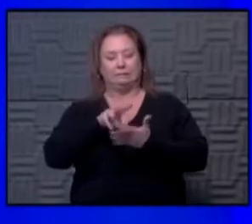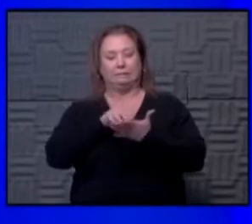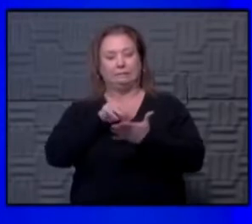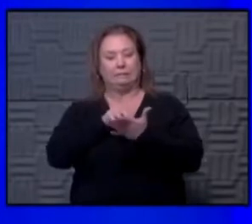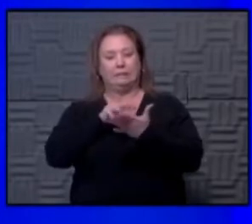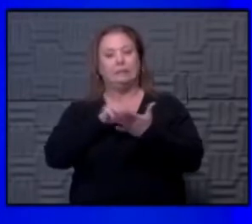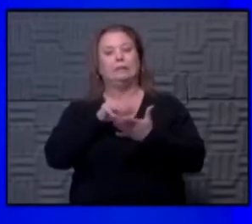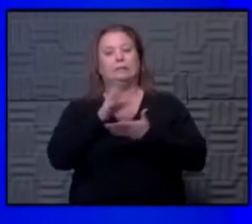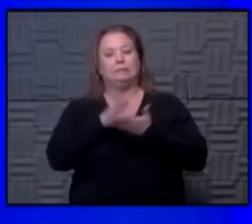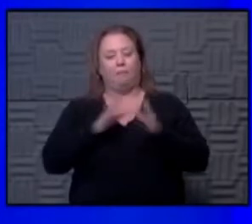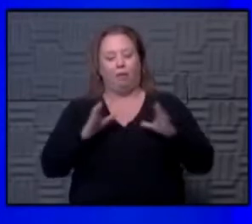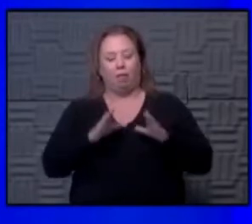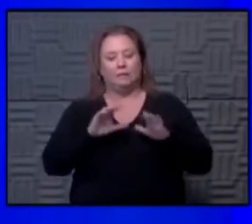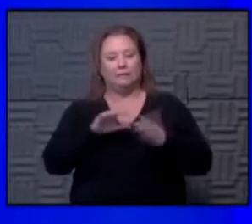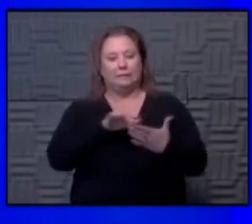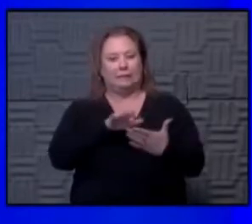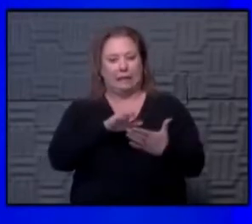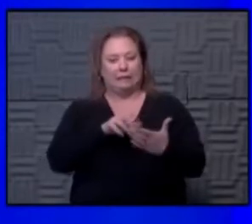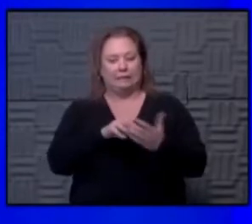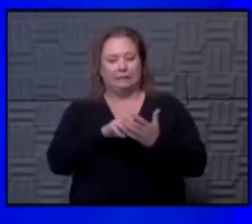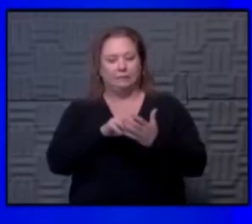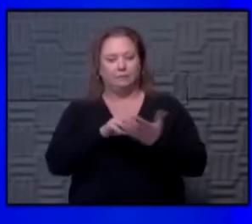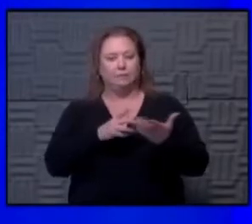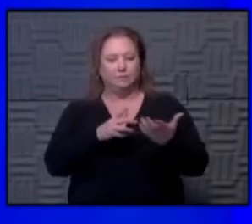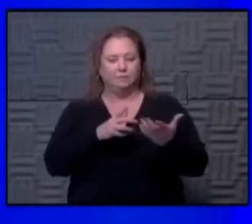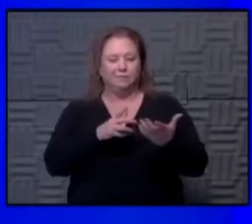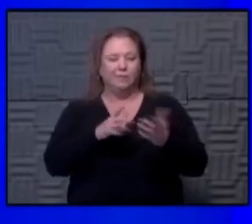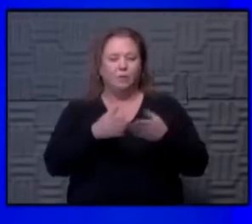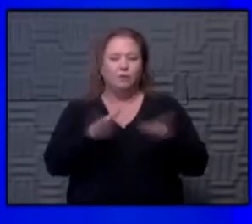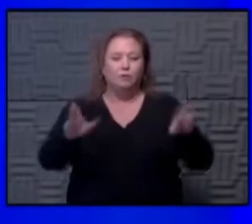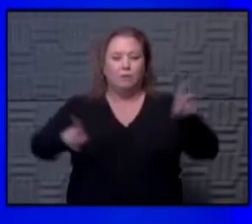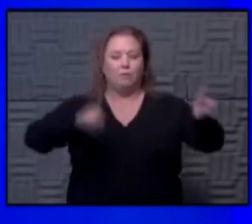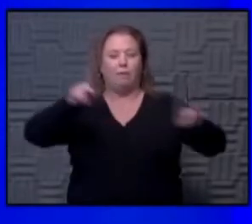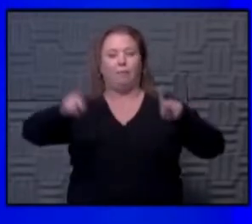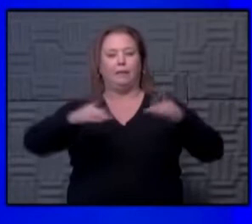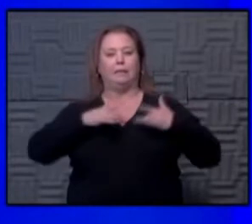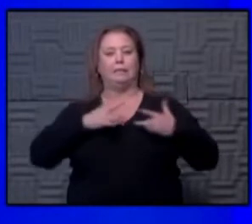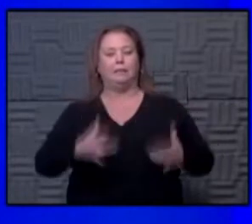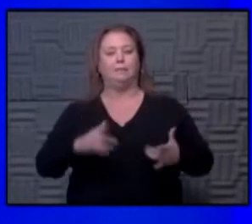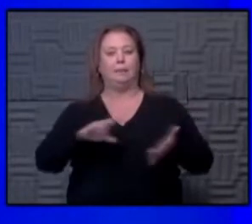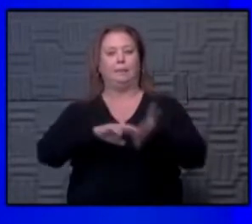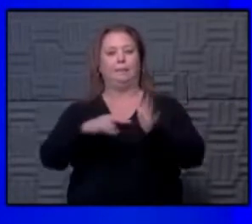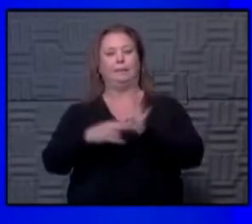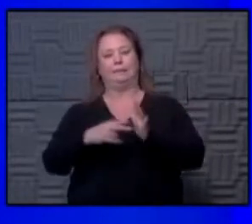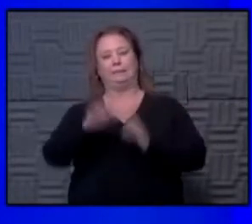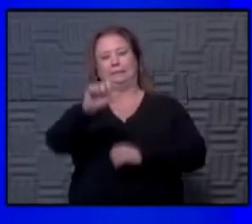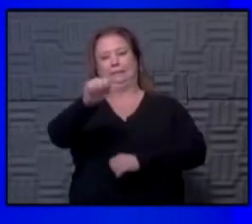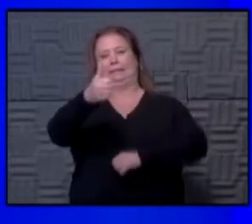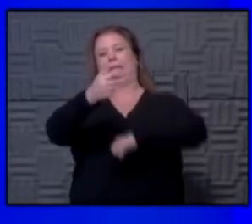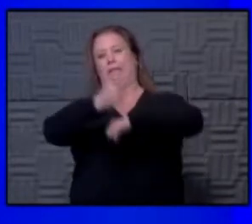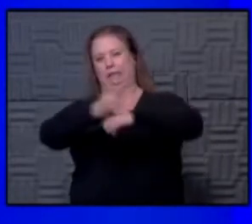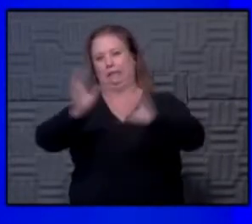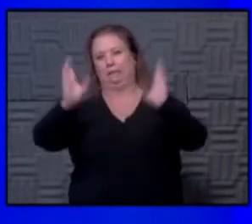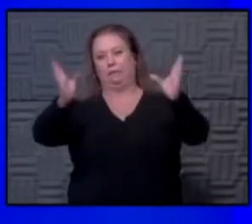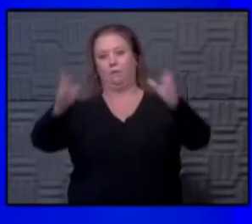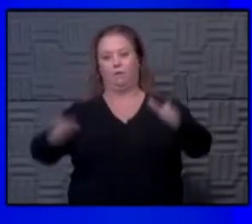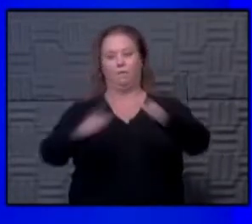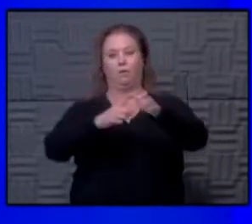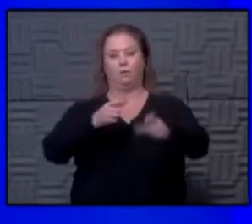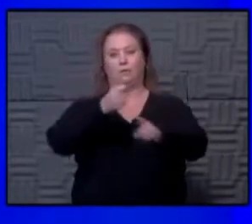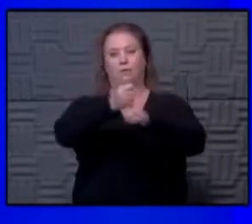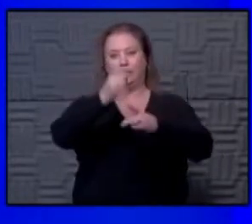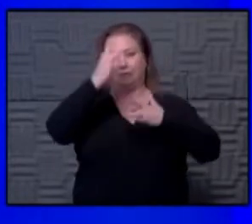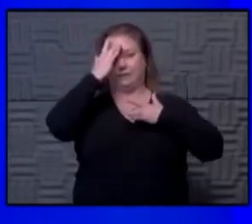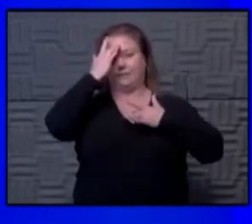some studies, small studies, that far out. But for the general public, it typically means 10 days from when your symptom